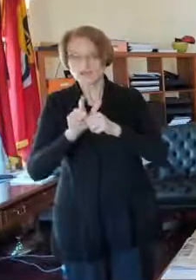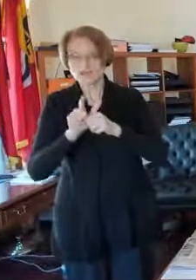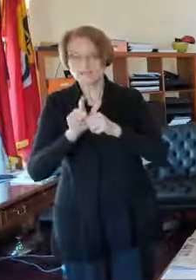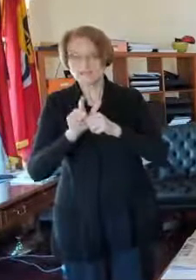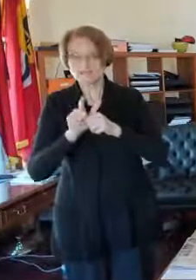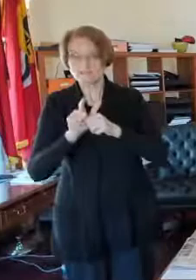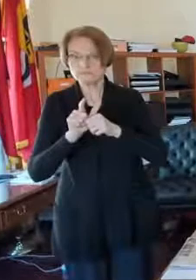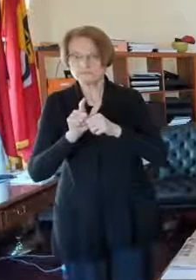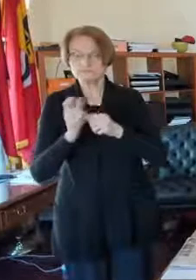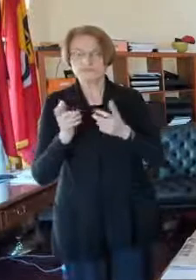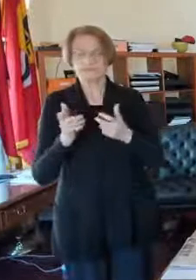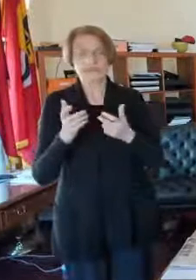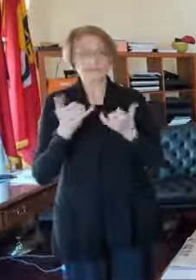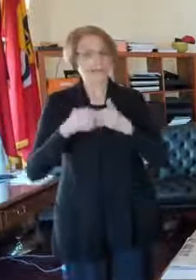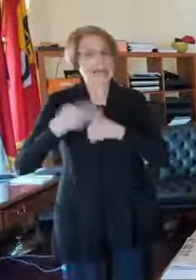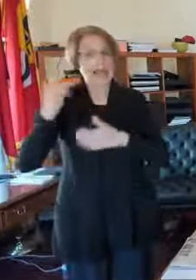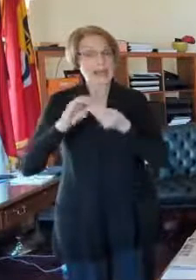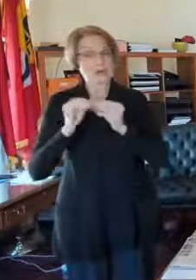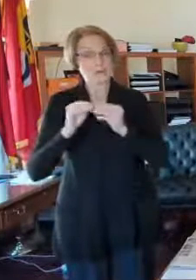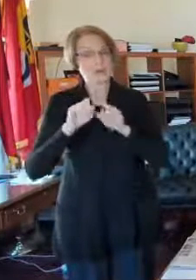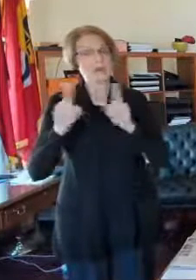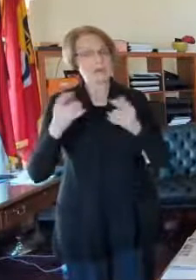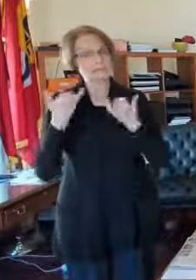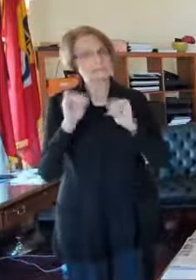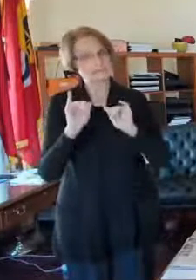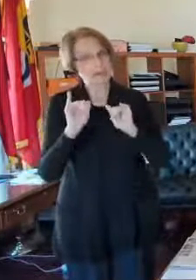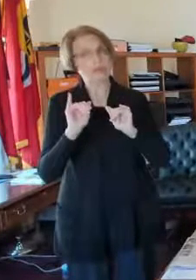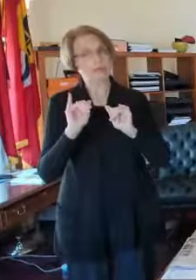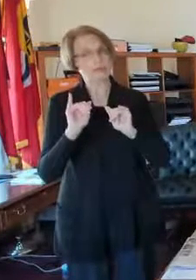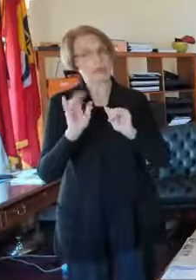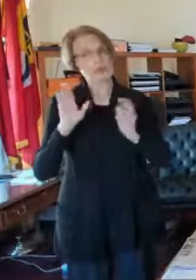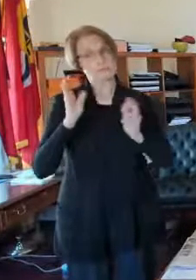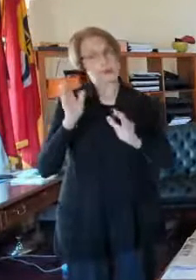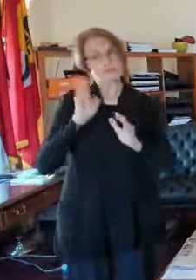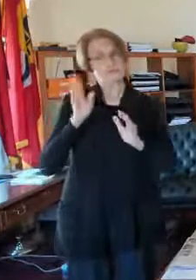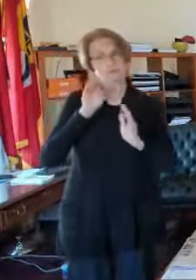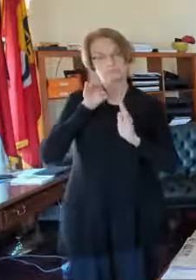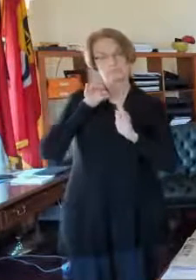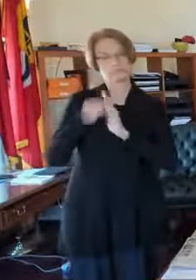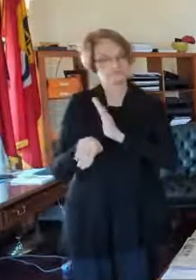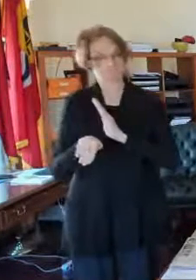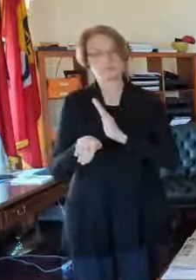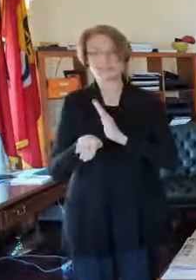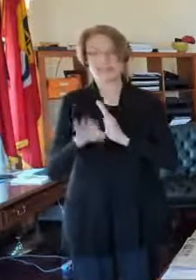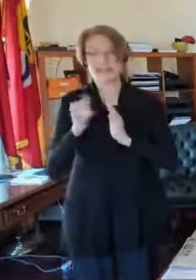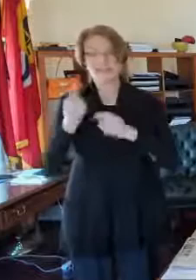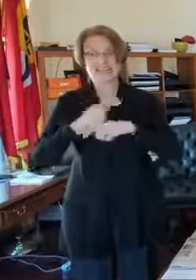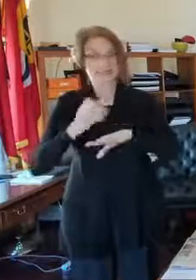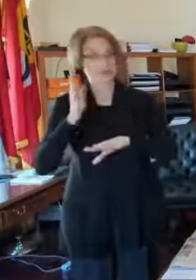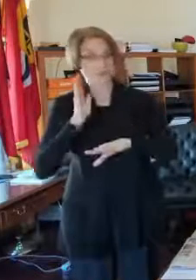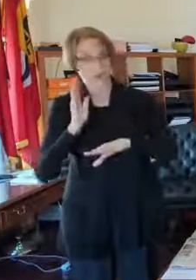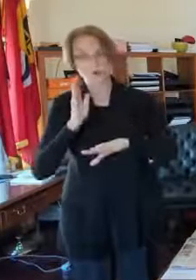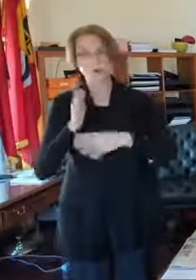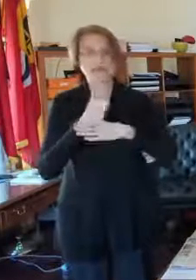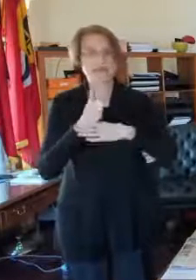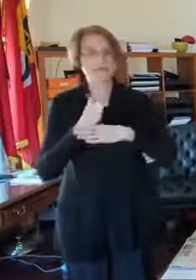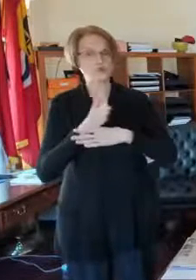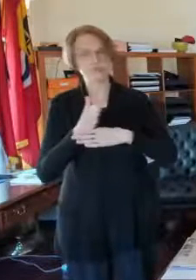It's still high, but it's down considerably from what it was even 10 days ago, where we were running on